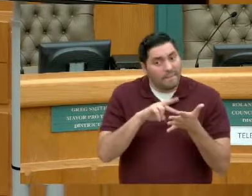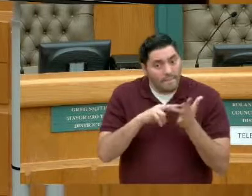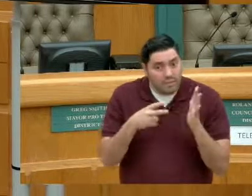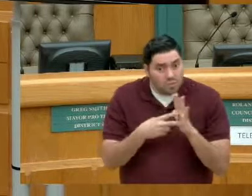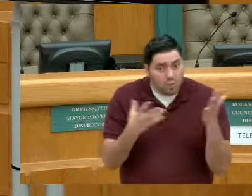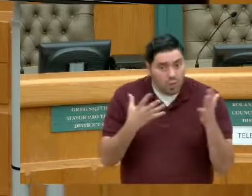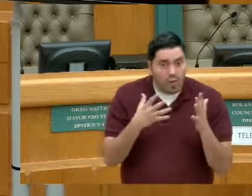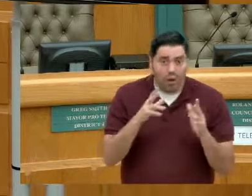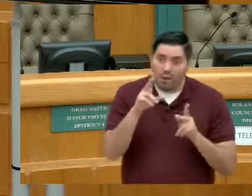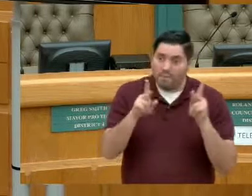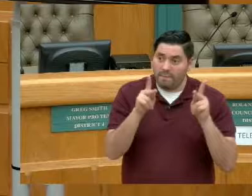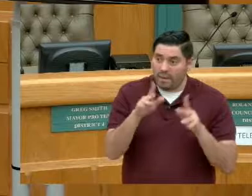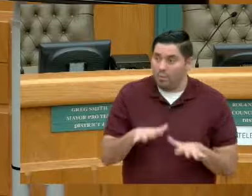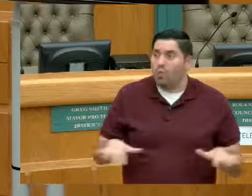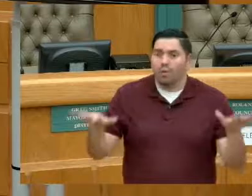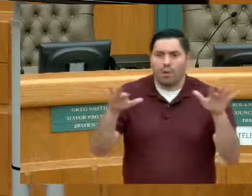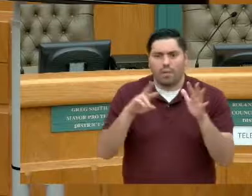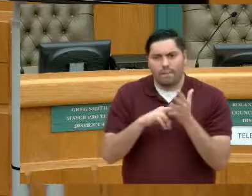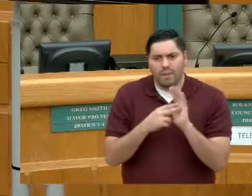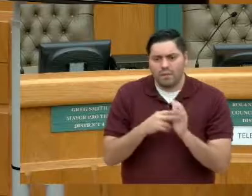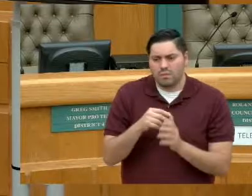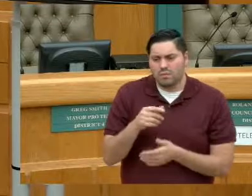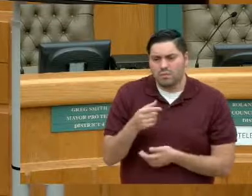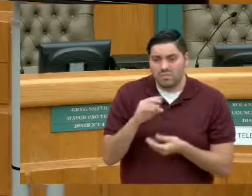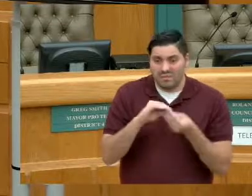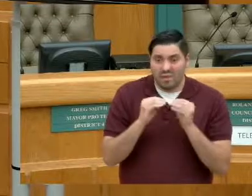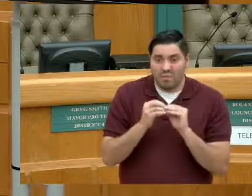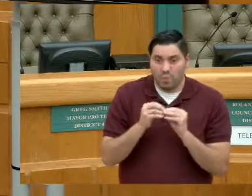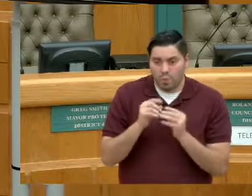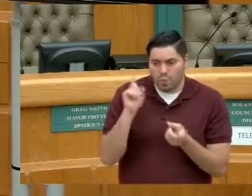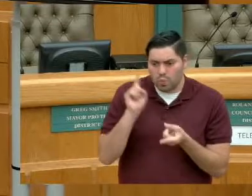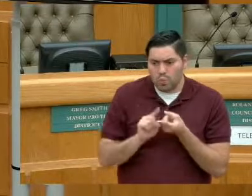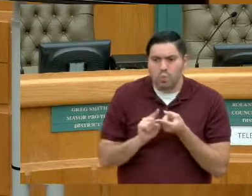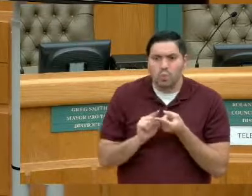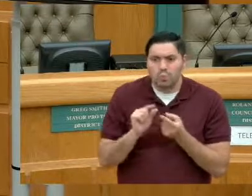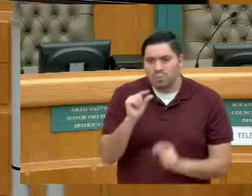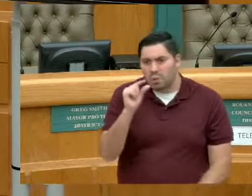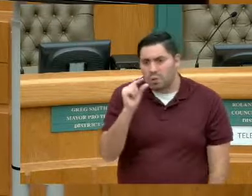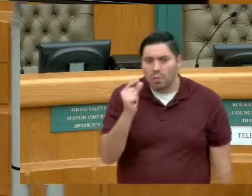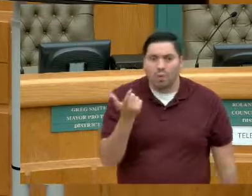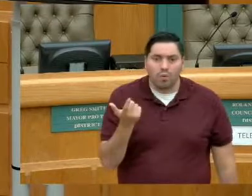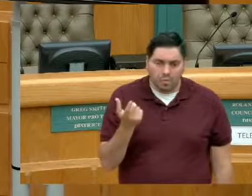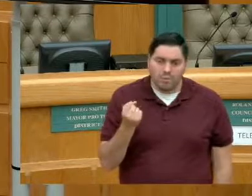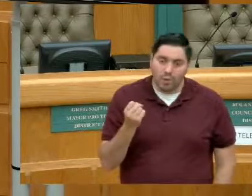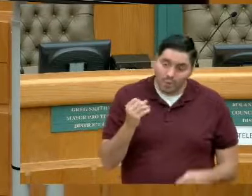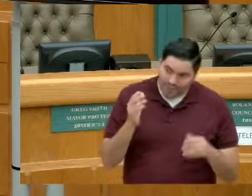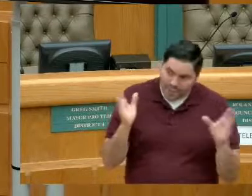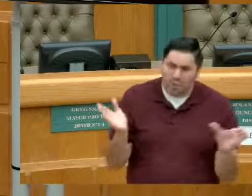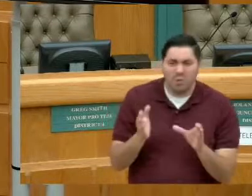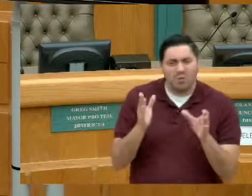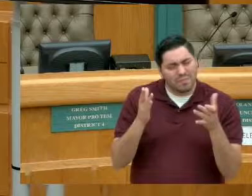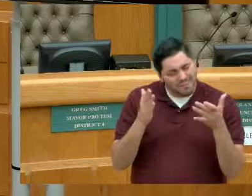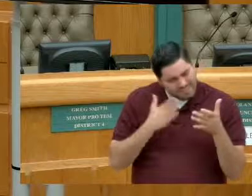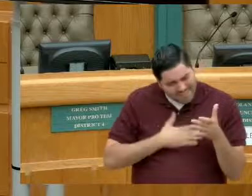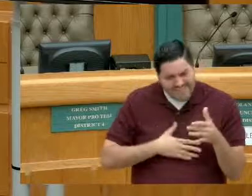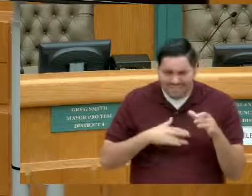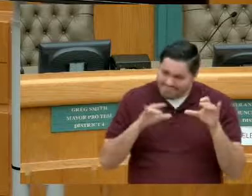from our population standpoint, that's a very small number, and we're very appreciative of that, and we, again, encourage you to continue to maintain what you're